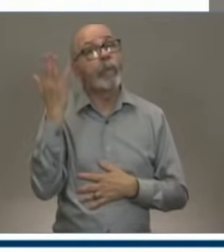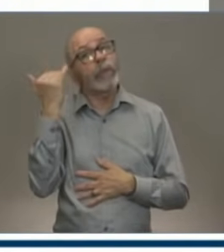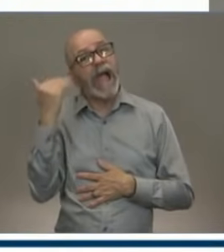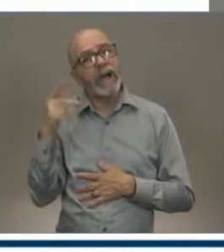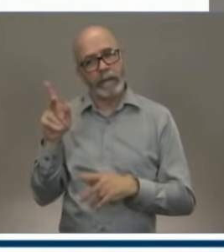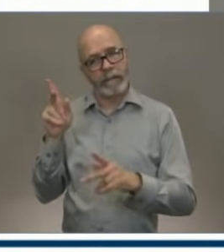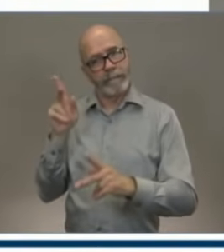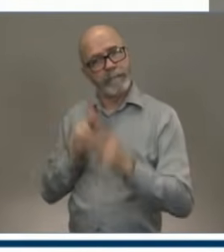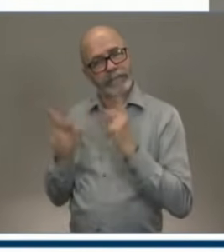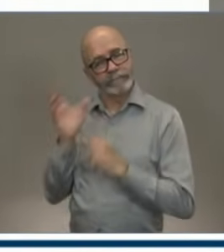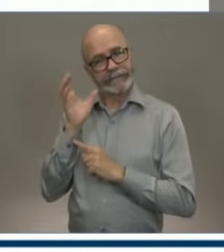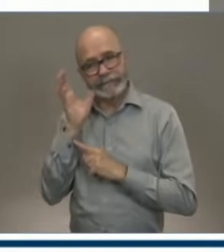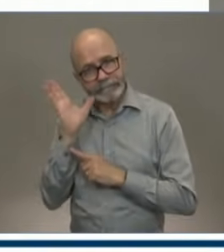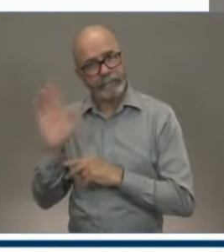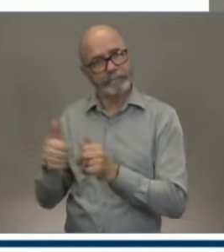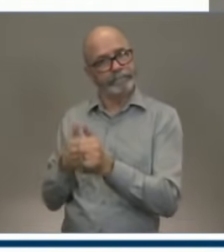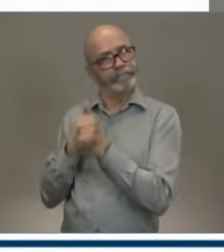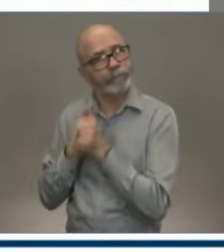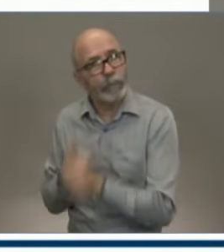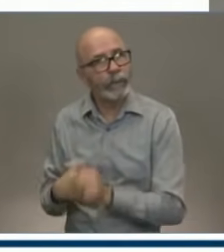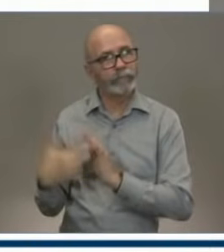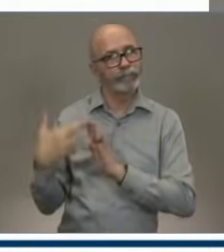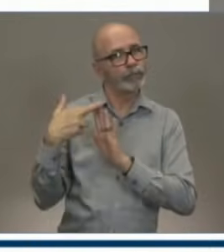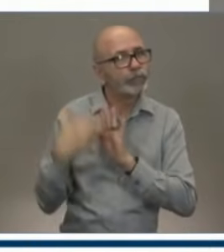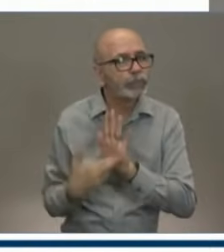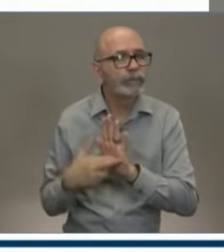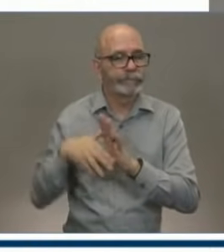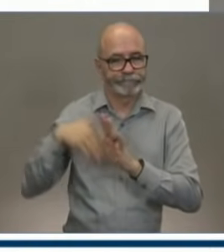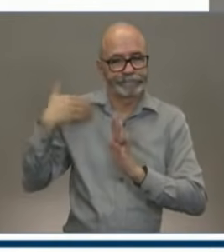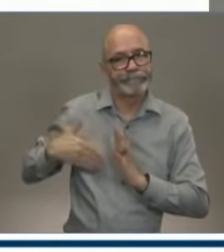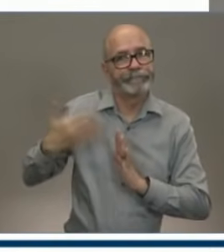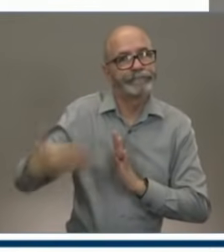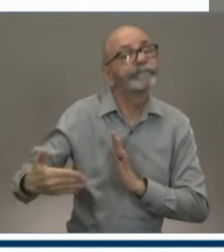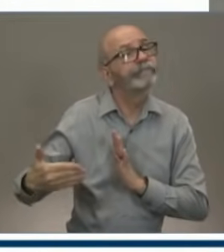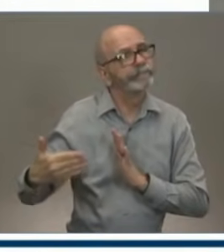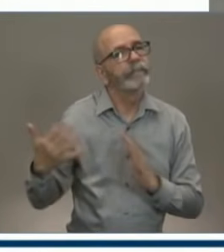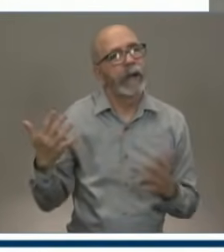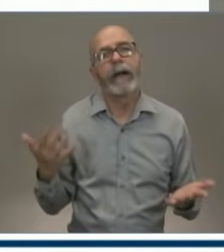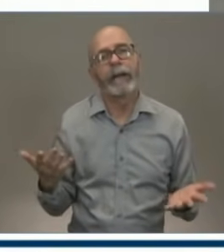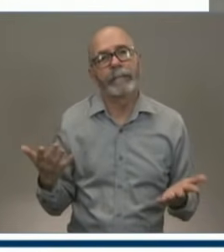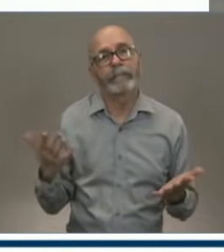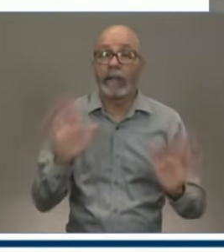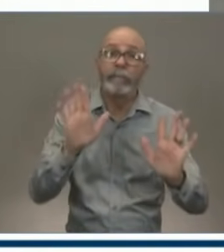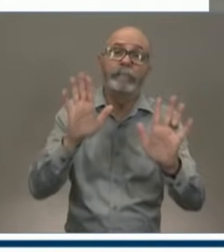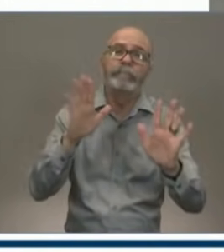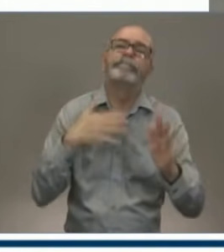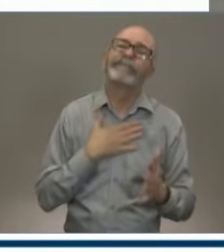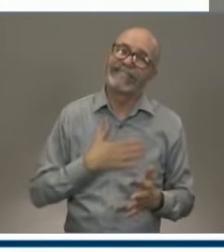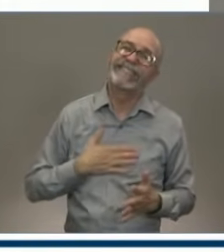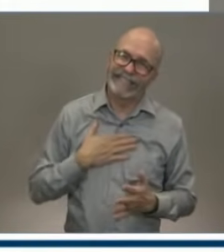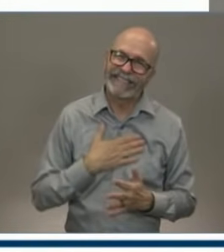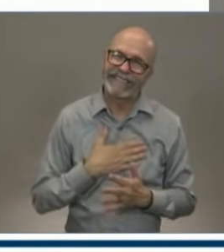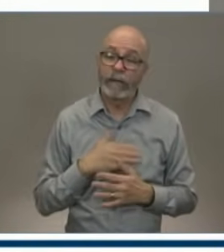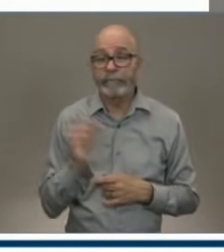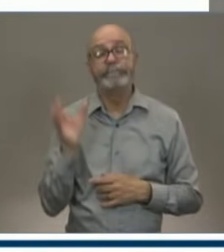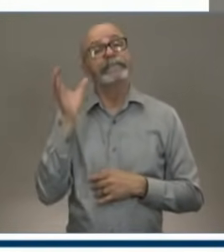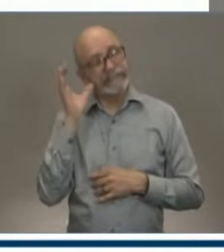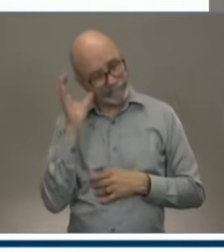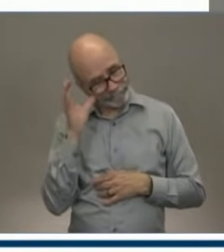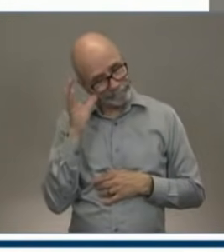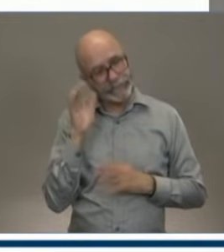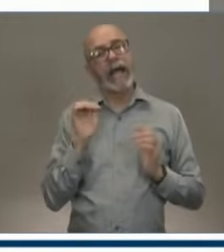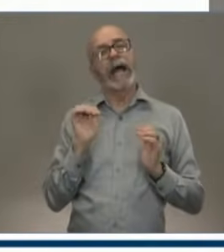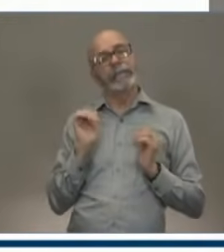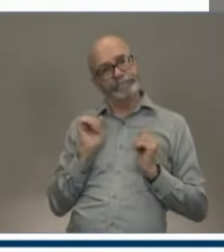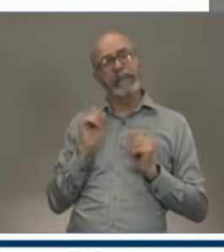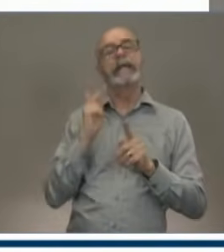people are remaining committed to doing what we need to do. But my ask is that we have to commit for a while longer to do that. And my